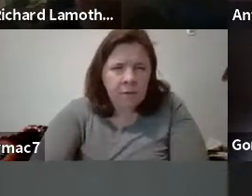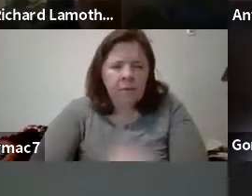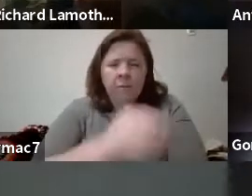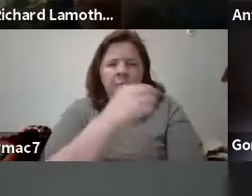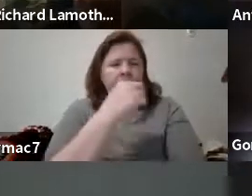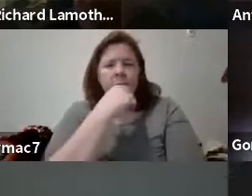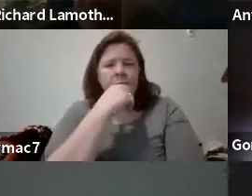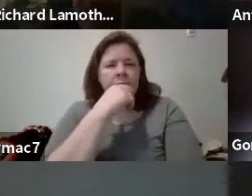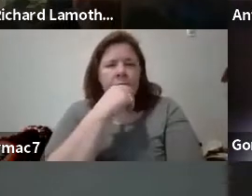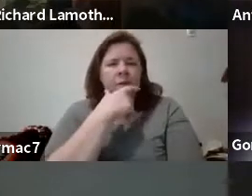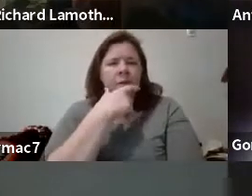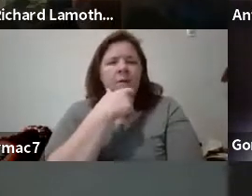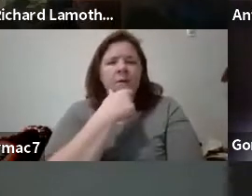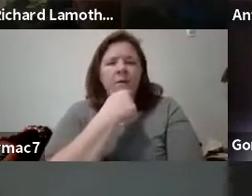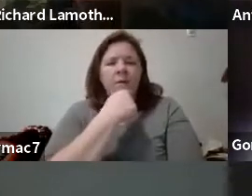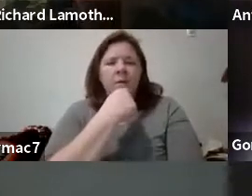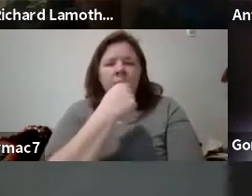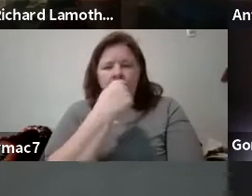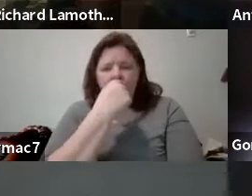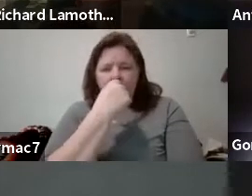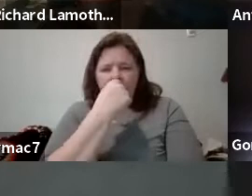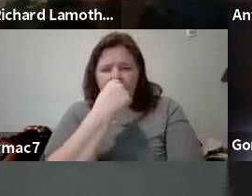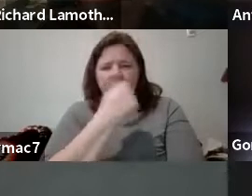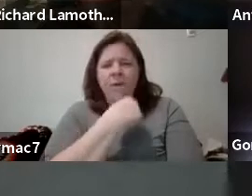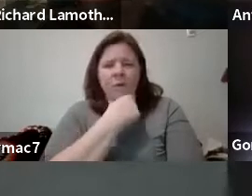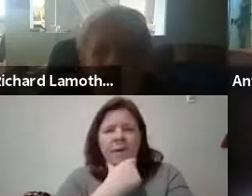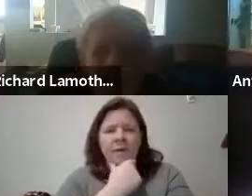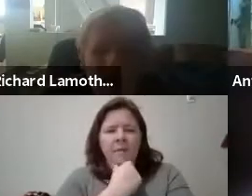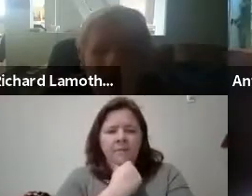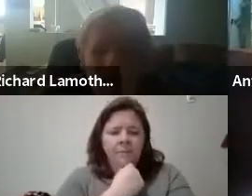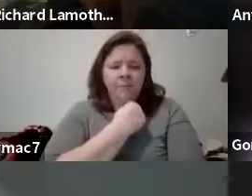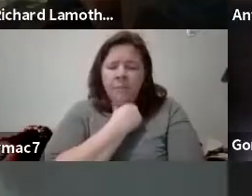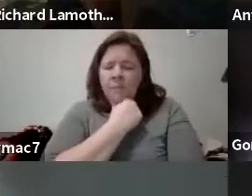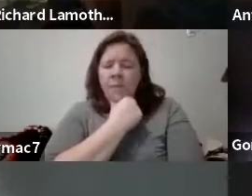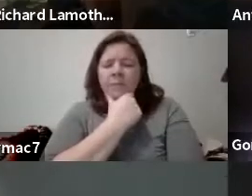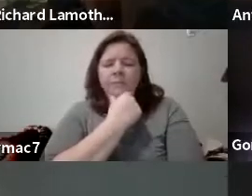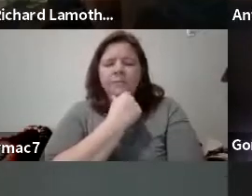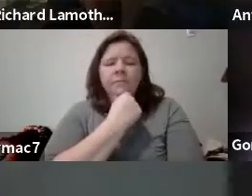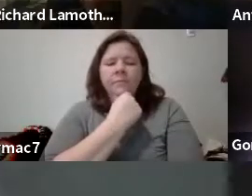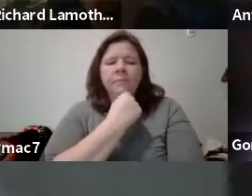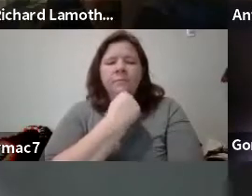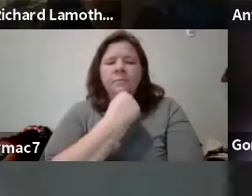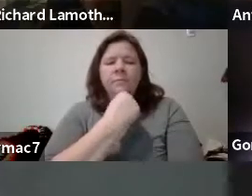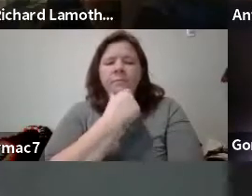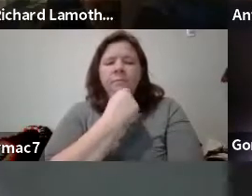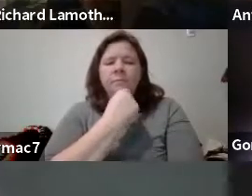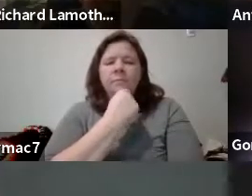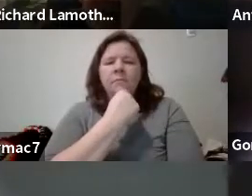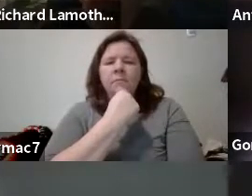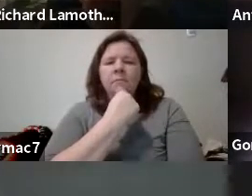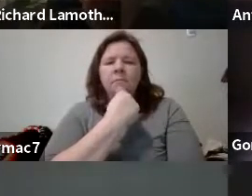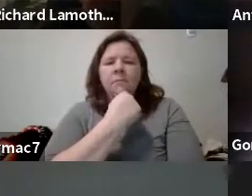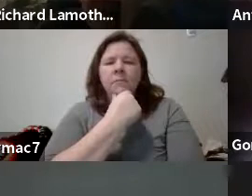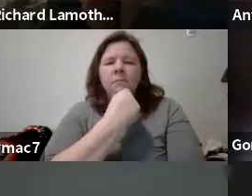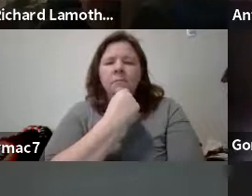or. Yeah, he's coming in low. How you doing? Very quiet. Oh, there we go. That's much better.